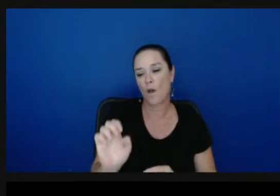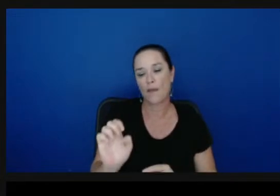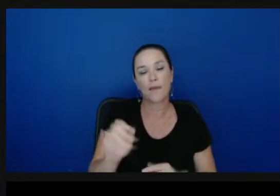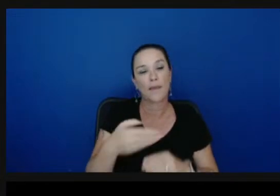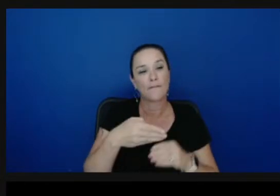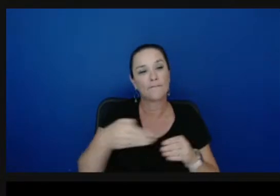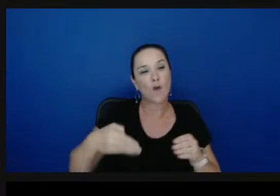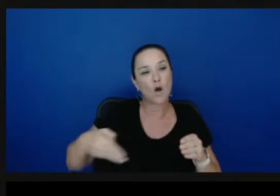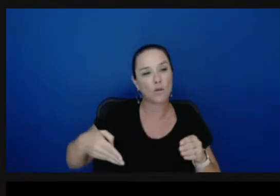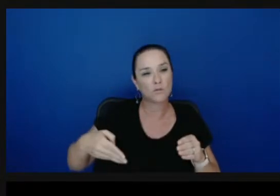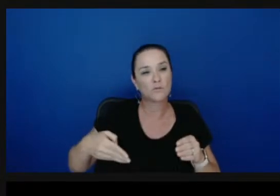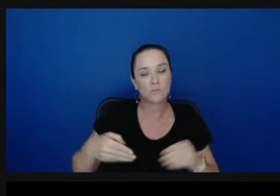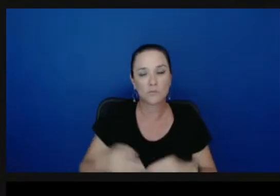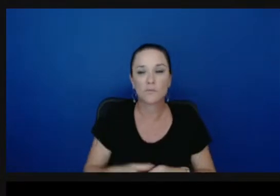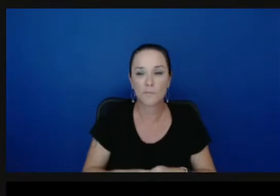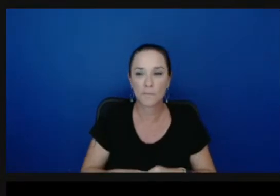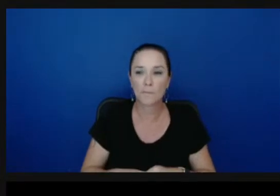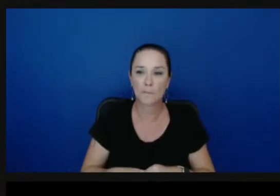and west